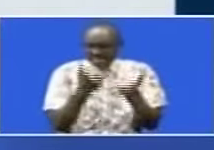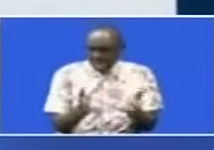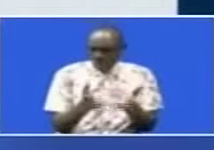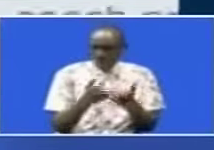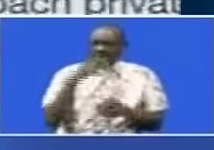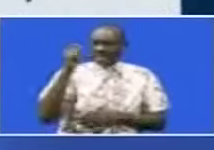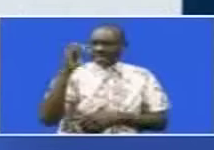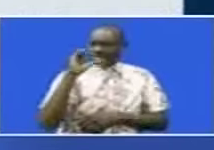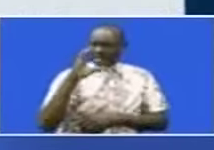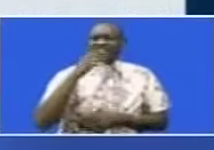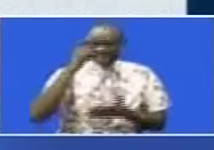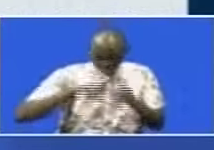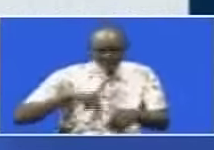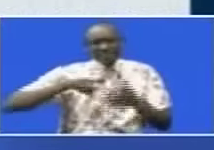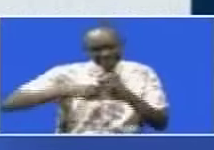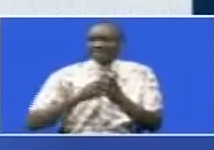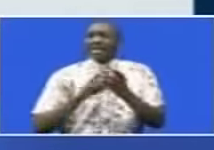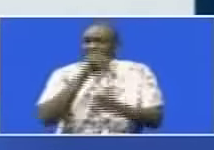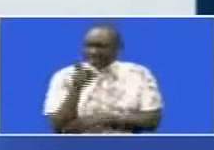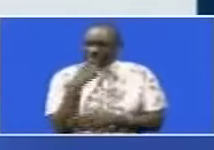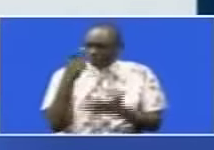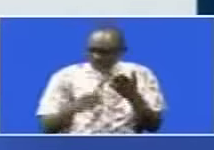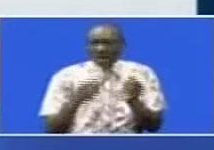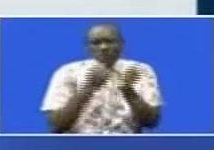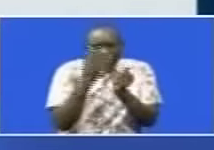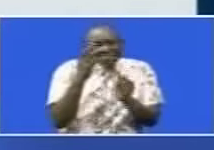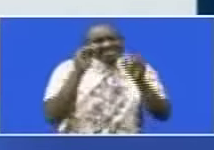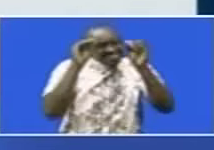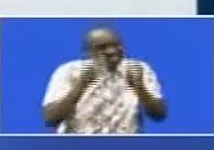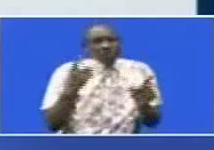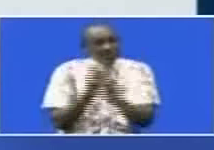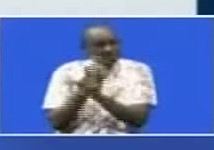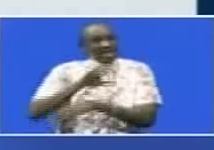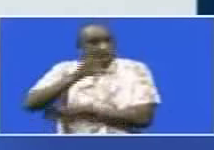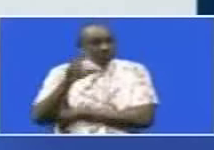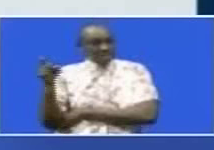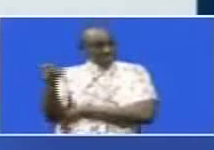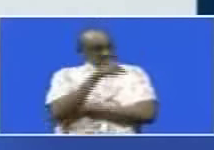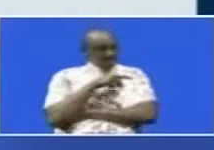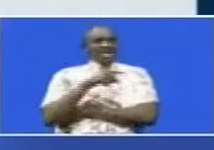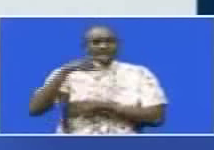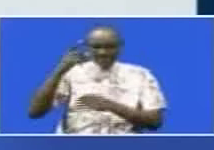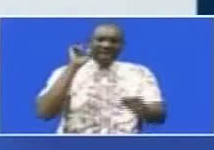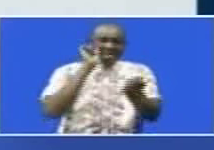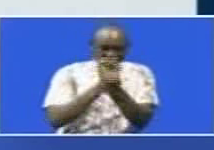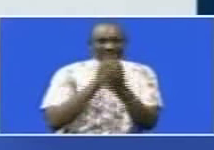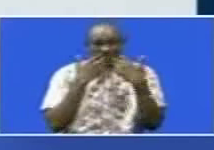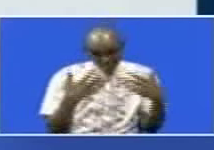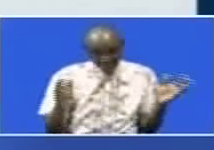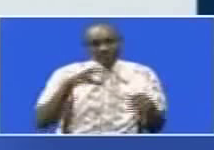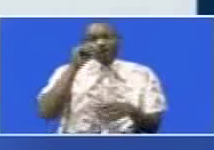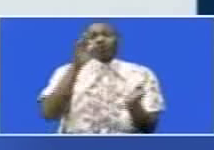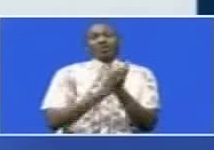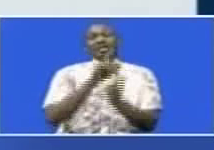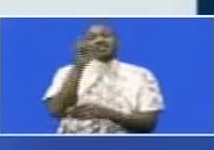Council since the onset of exams shows that 14 teachers from 7 counties across the country have been arrested and charged after they were found